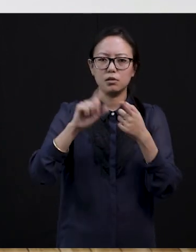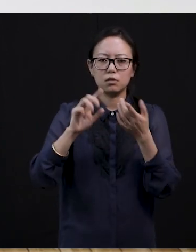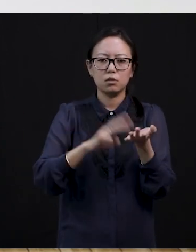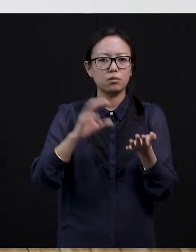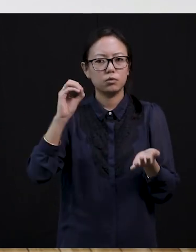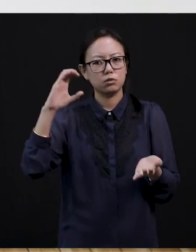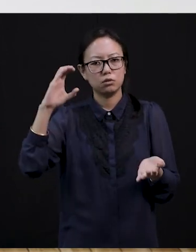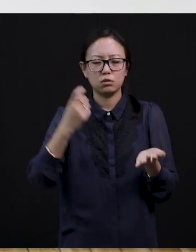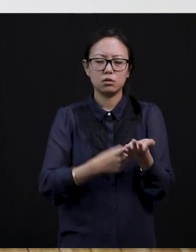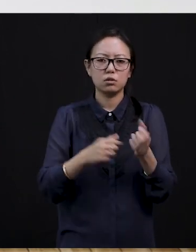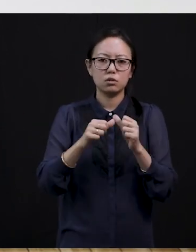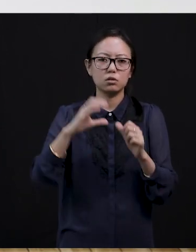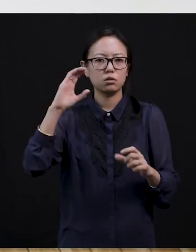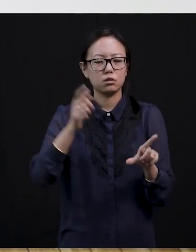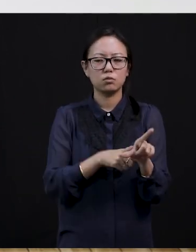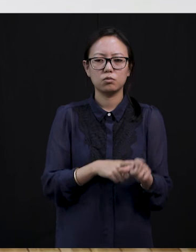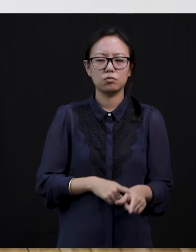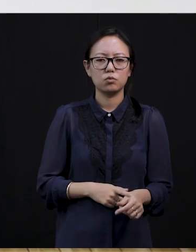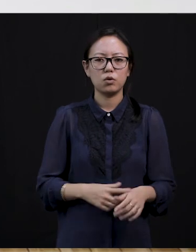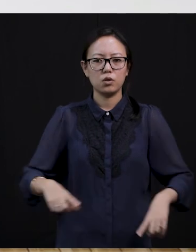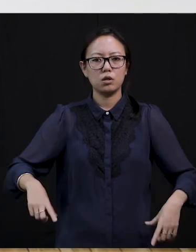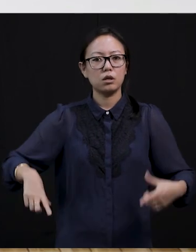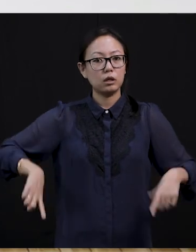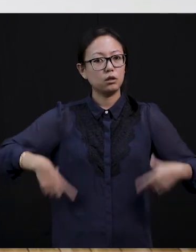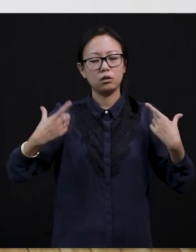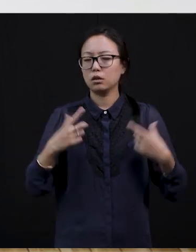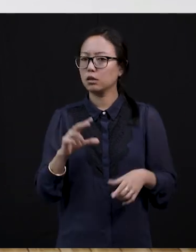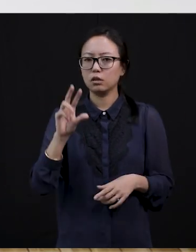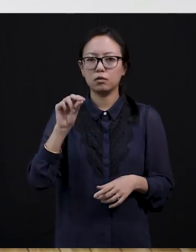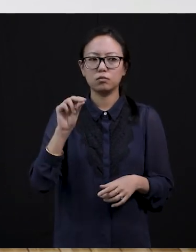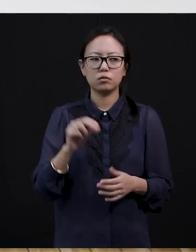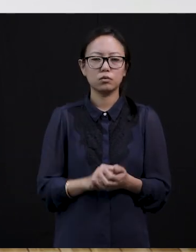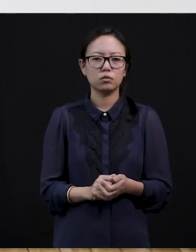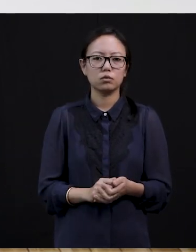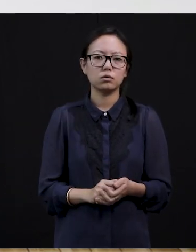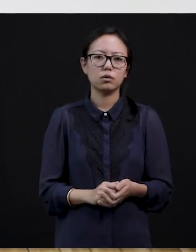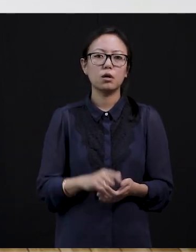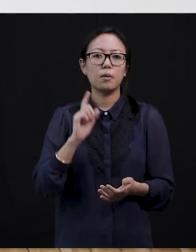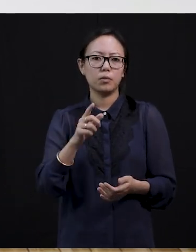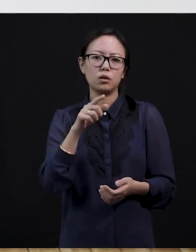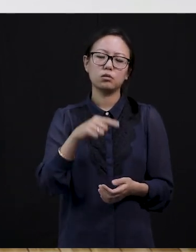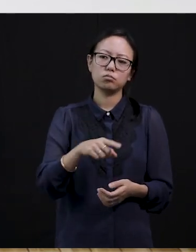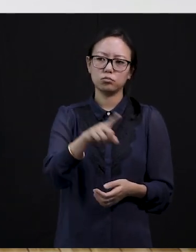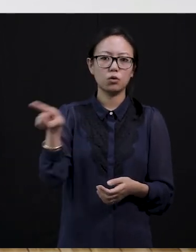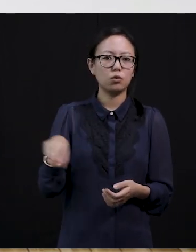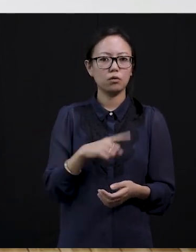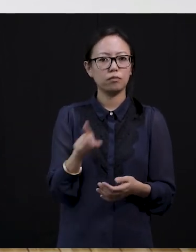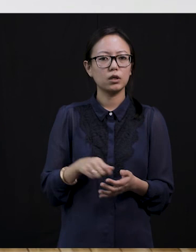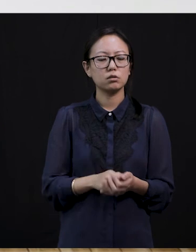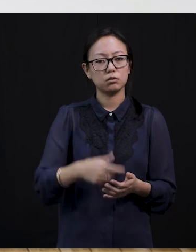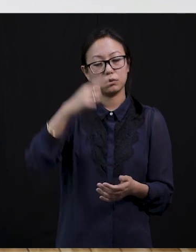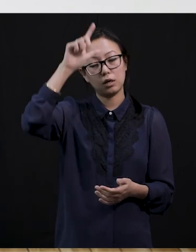to be living in a democratic country where we have the universal adult franchise. That means we can vote, and we also